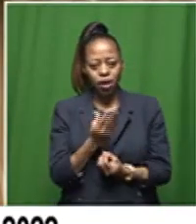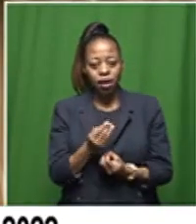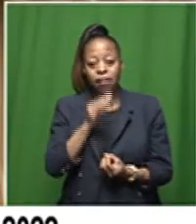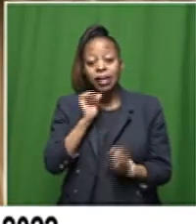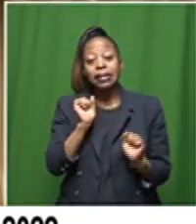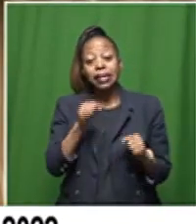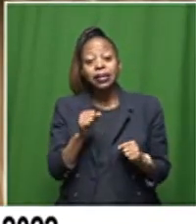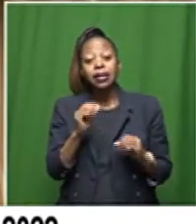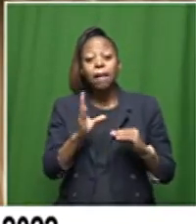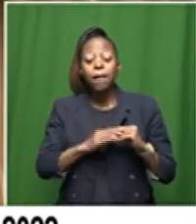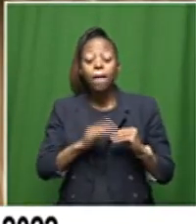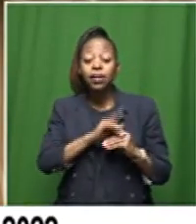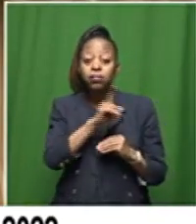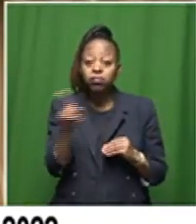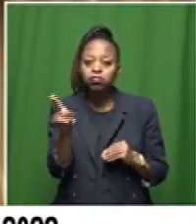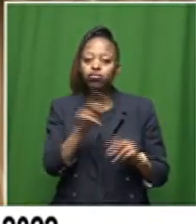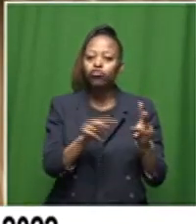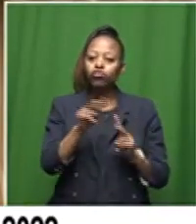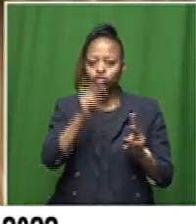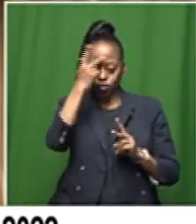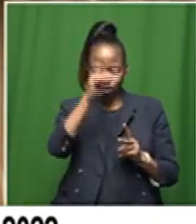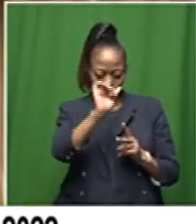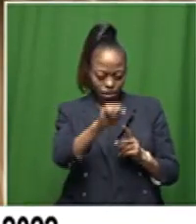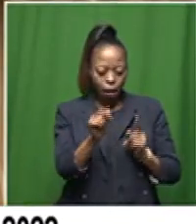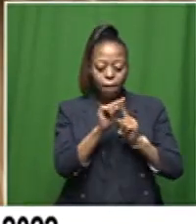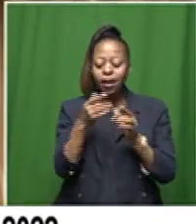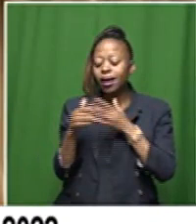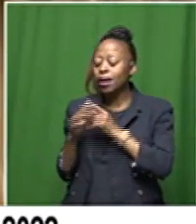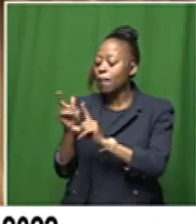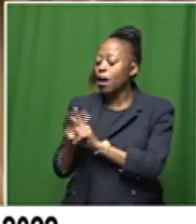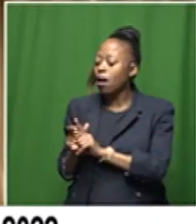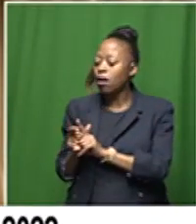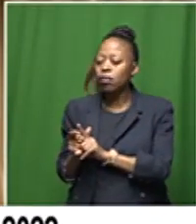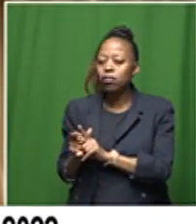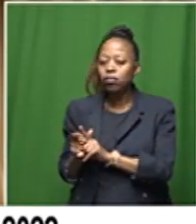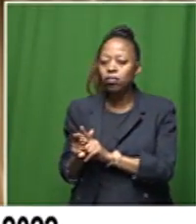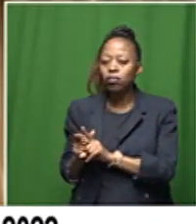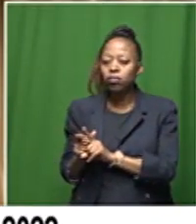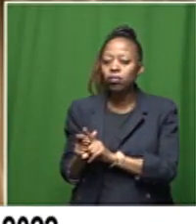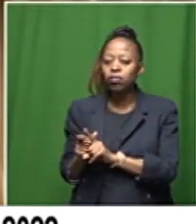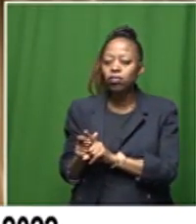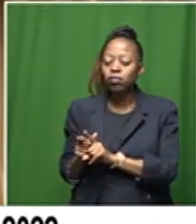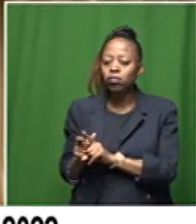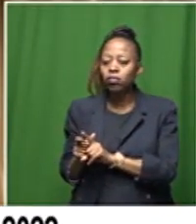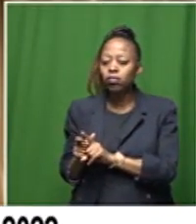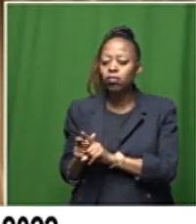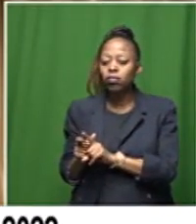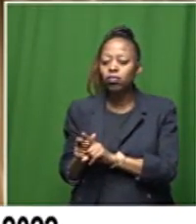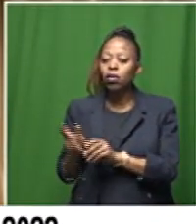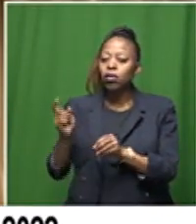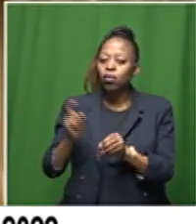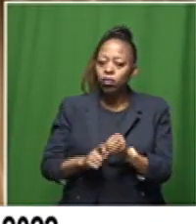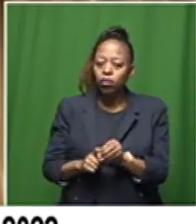though the primary members are those that regulate the profession, anybody that has a nexus to